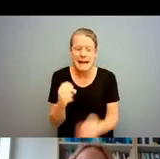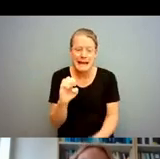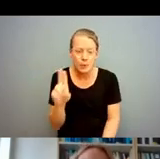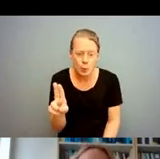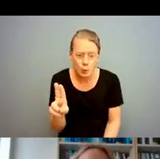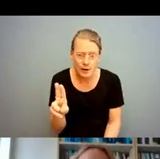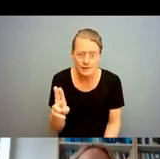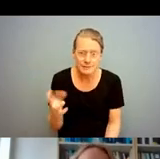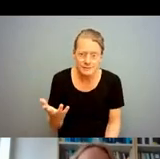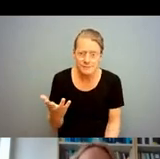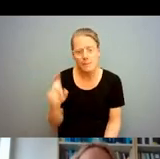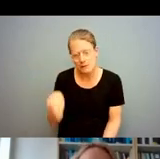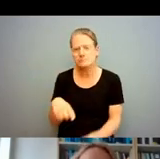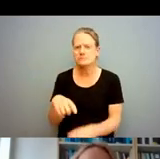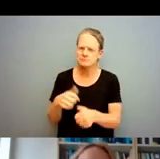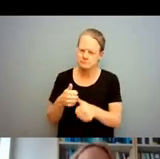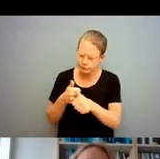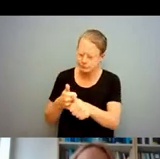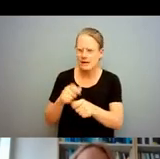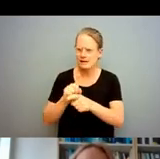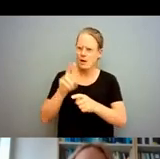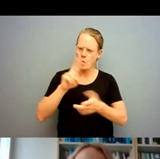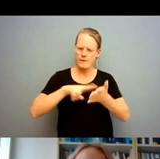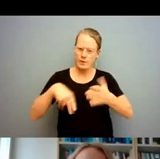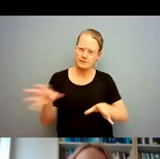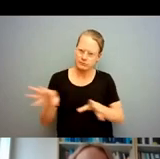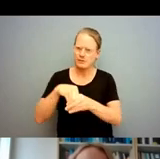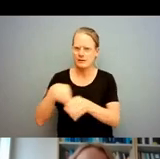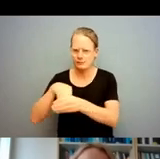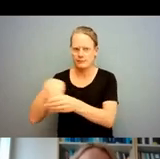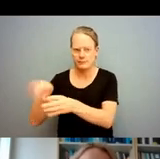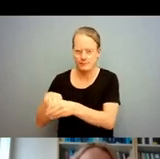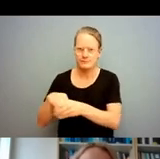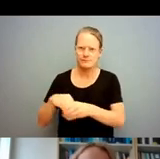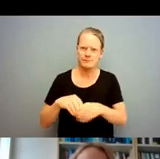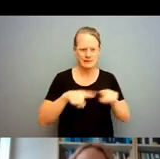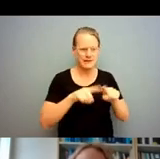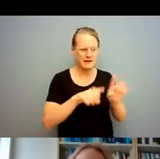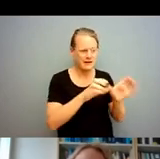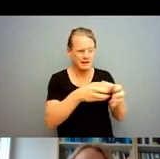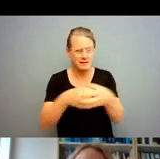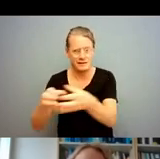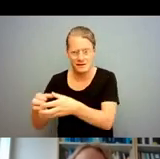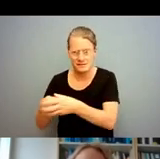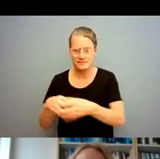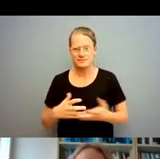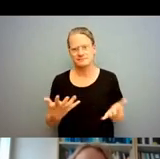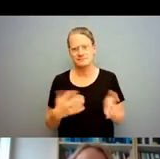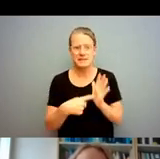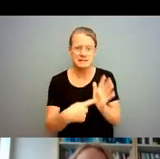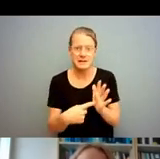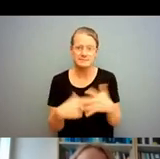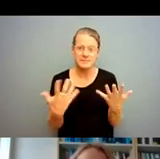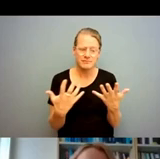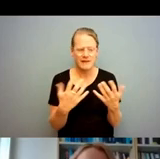and you have different bodies within the United Nations system, like the United Nations Human Rights Council, that is